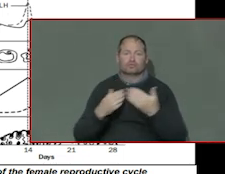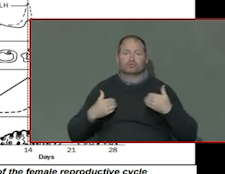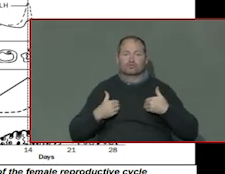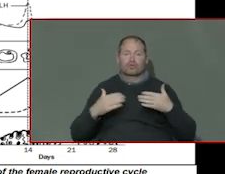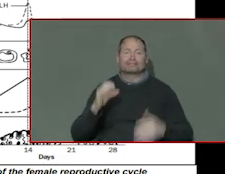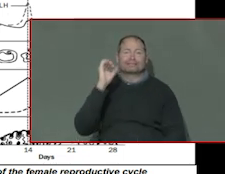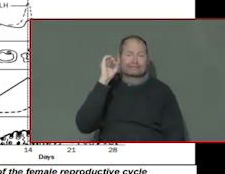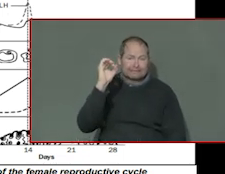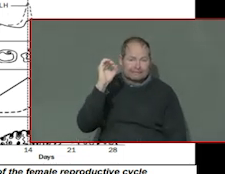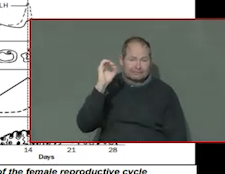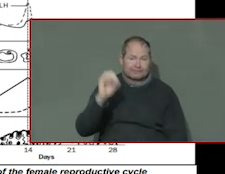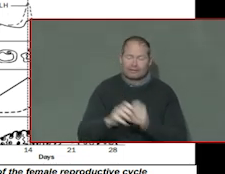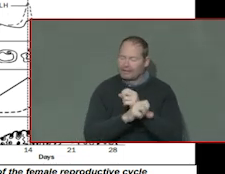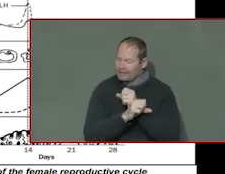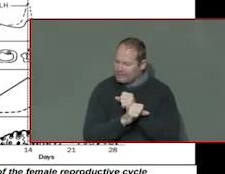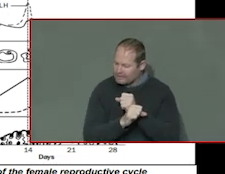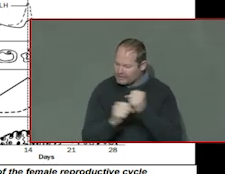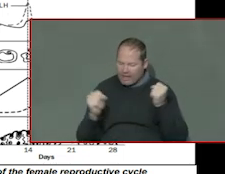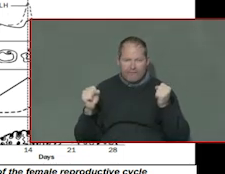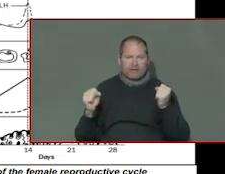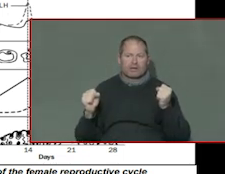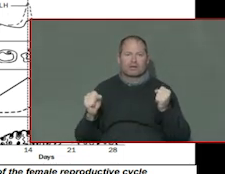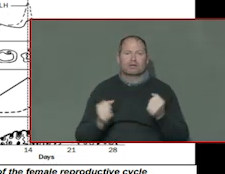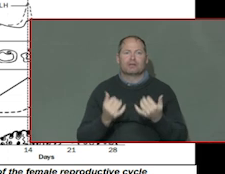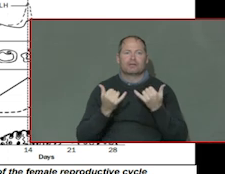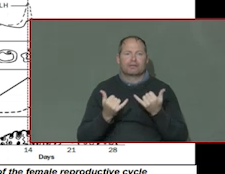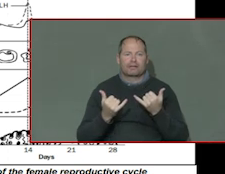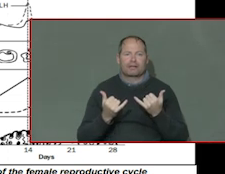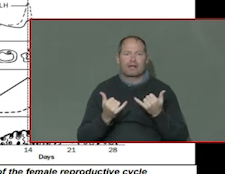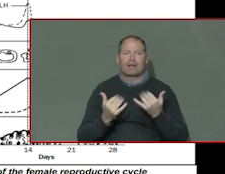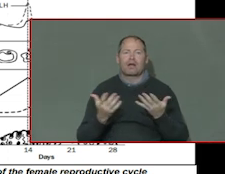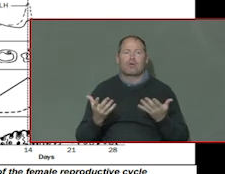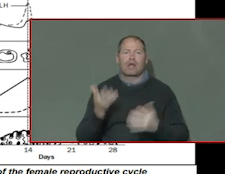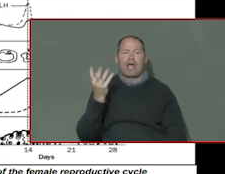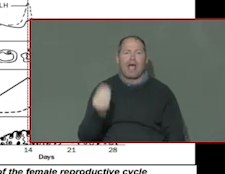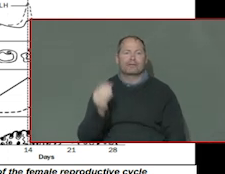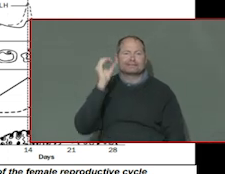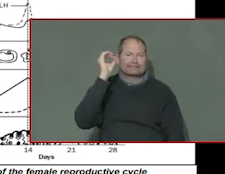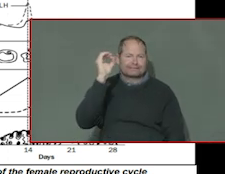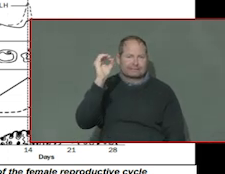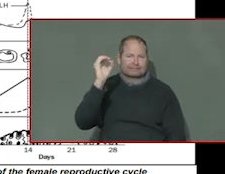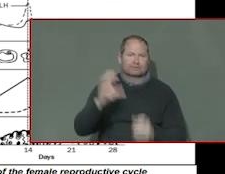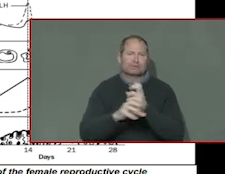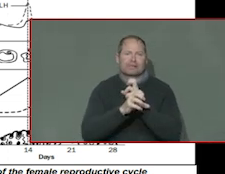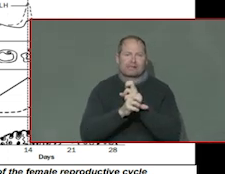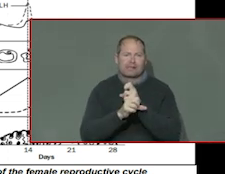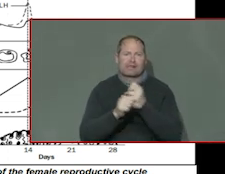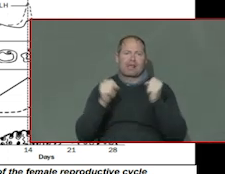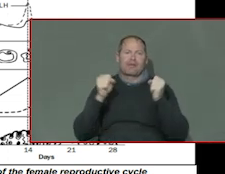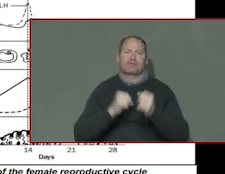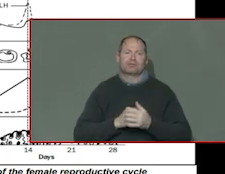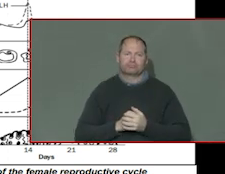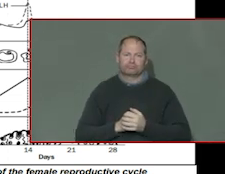0. Because you do not have 0 estrogen or 0 progesterone. We do not have